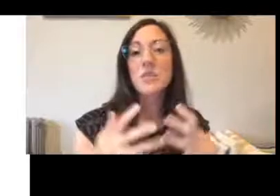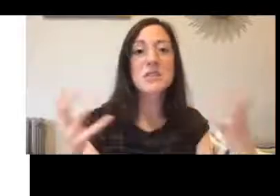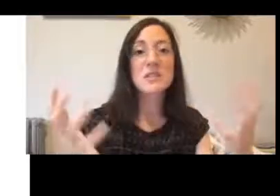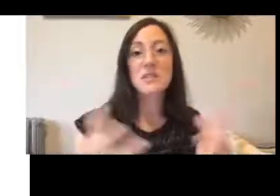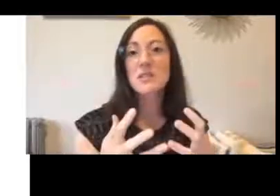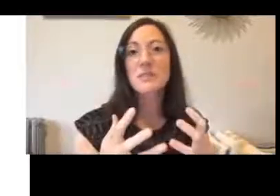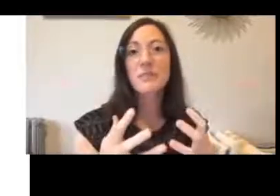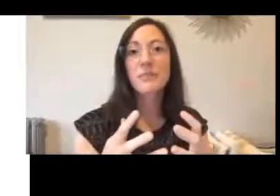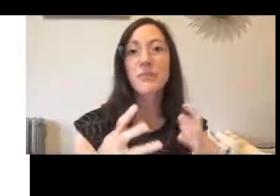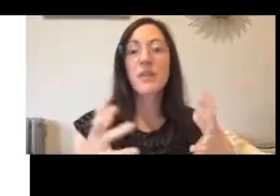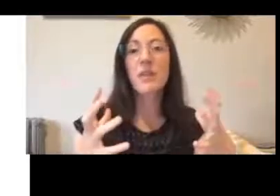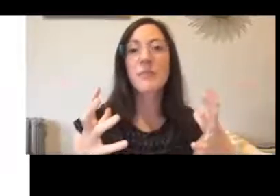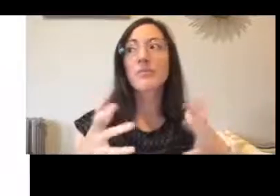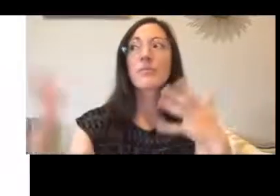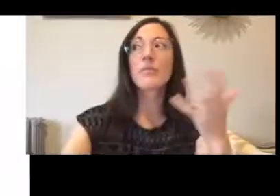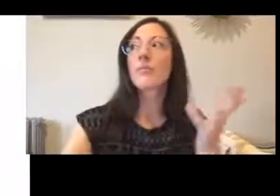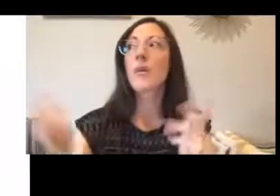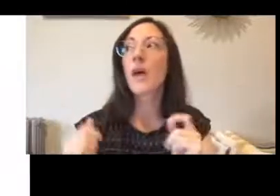So this is